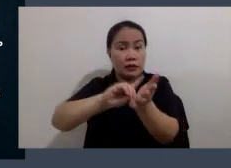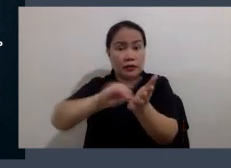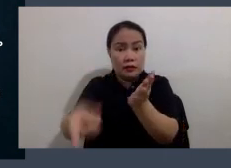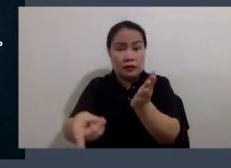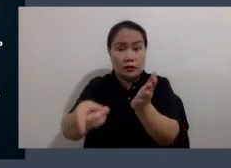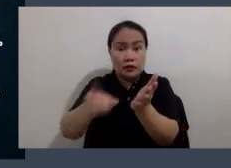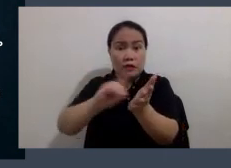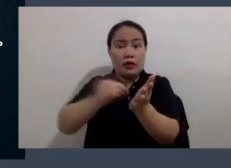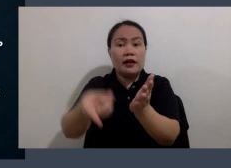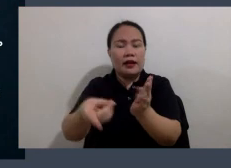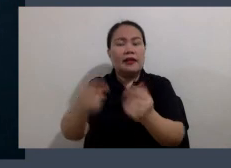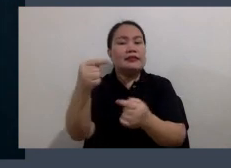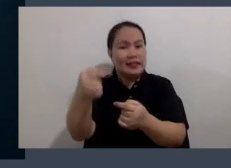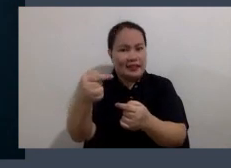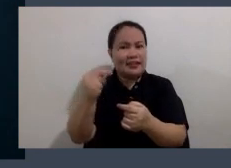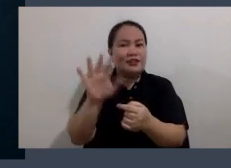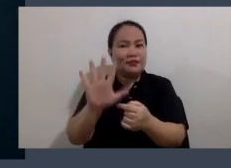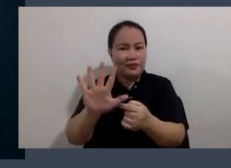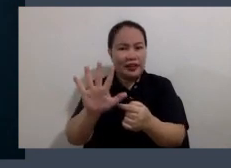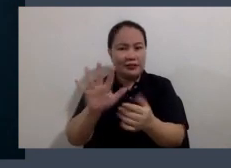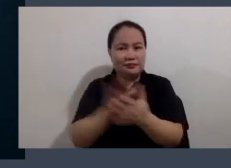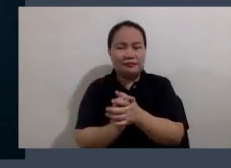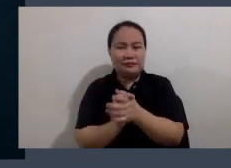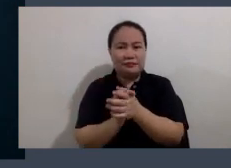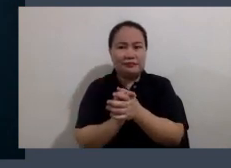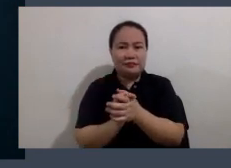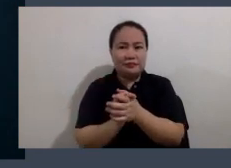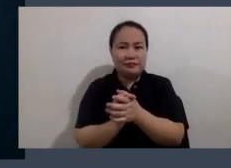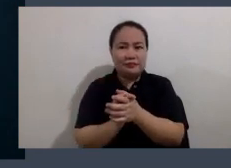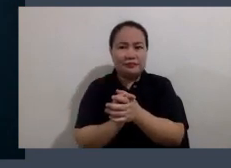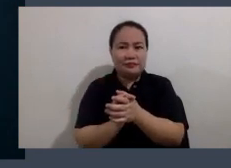so that is negative 5 points.